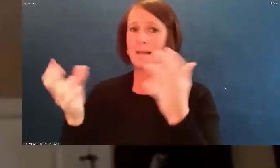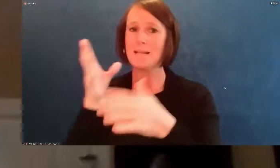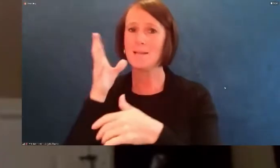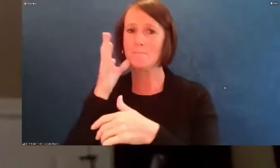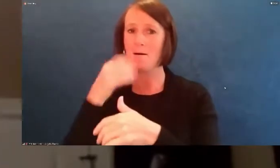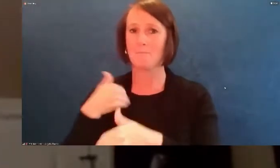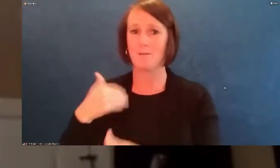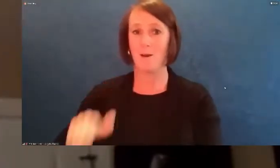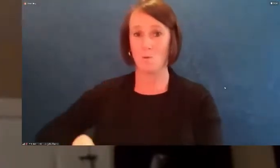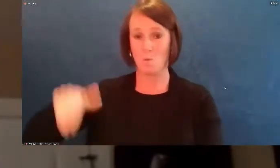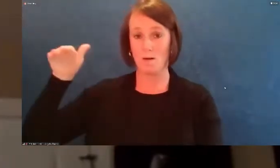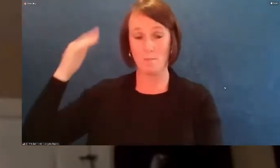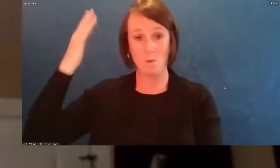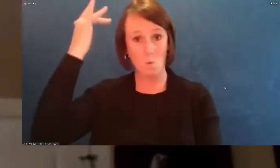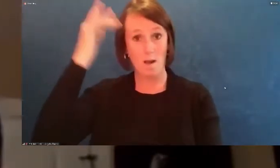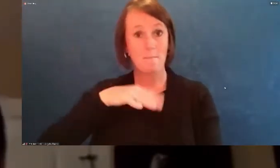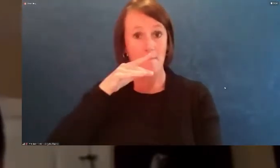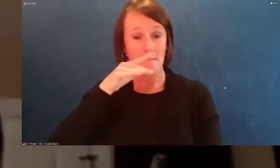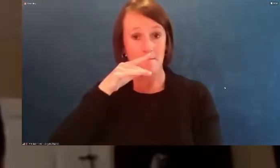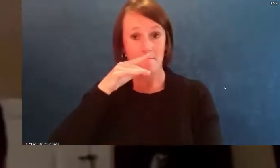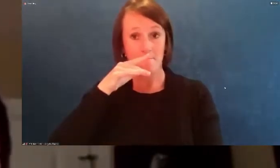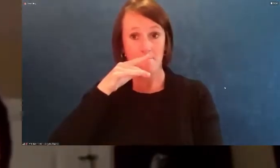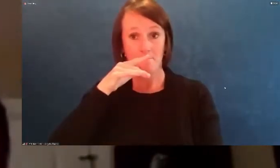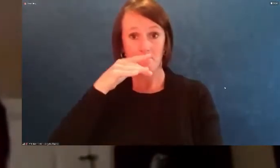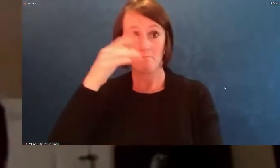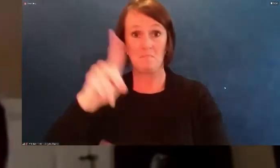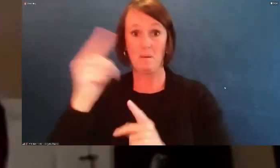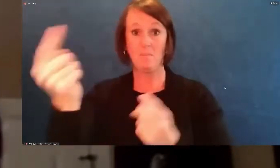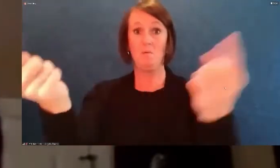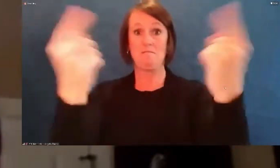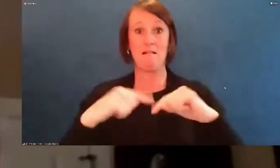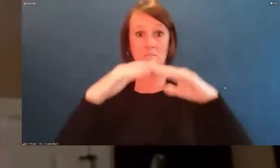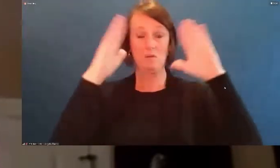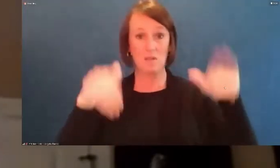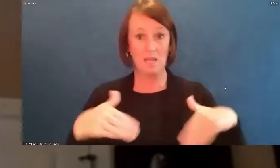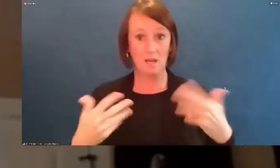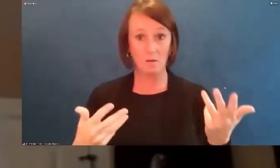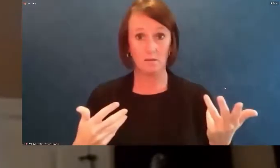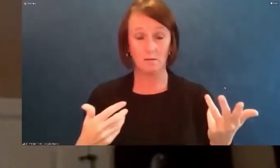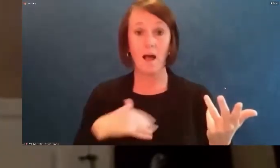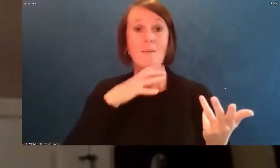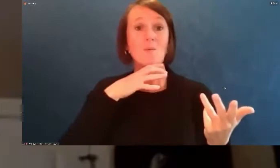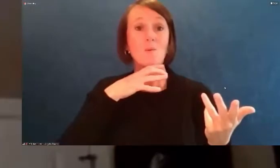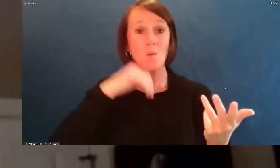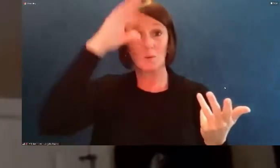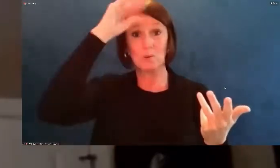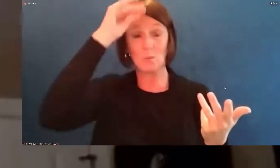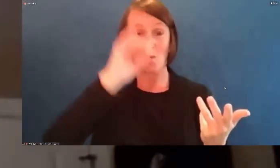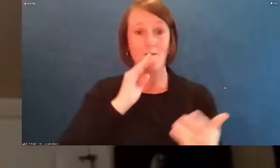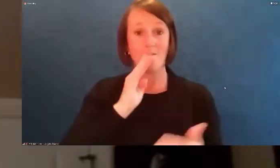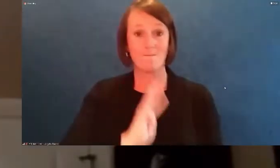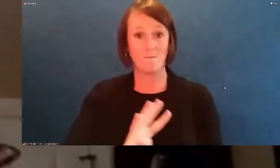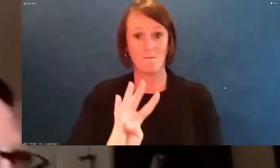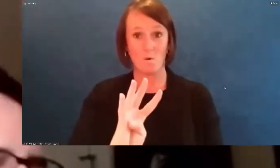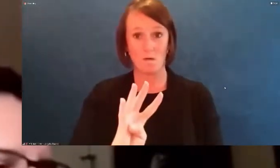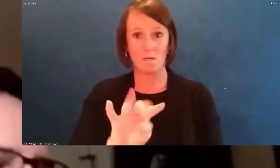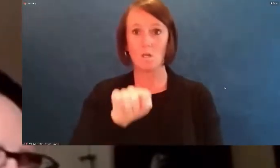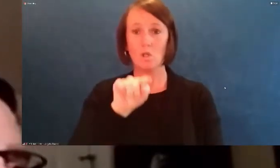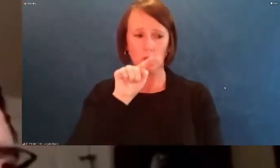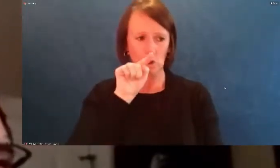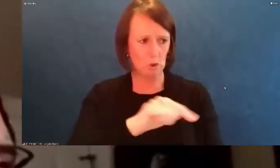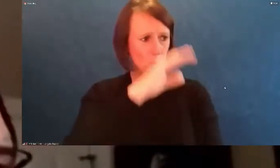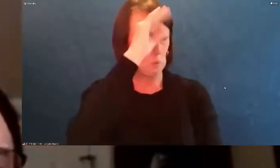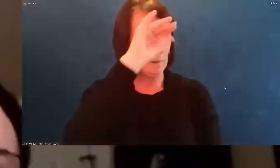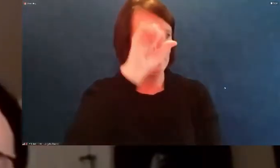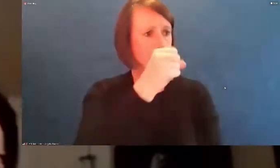had company, my mom would always say to us boys, and I'm the oldest of four, she would always say, "Oh, you boys,